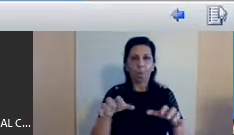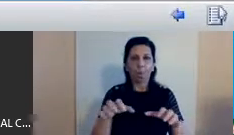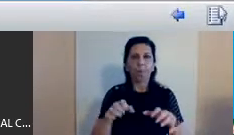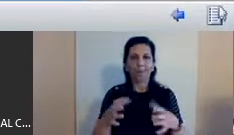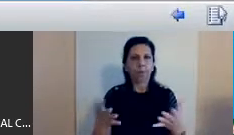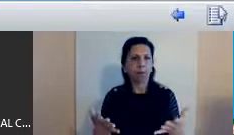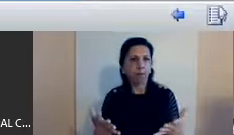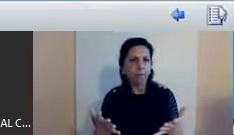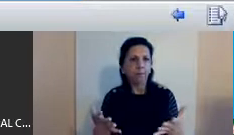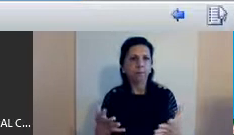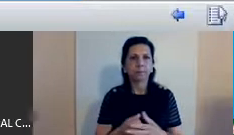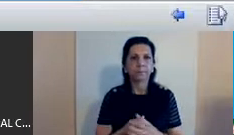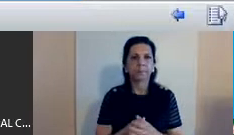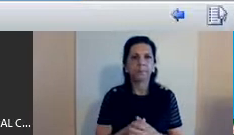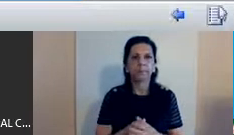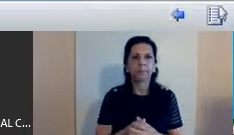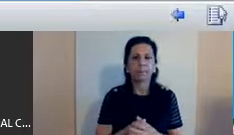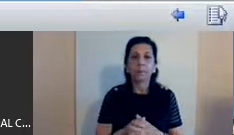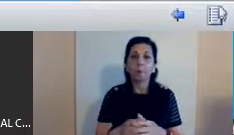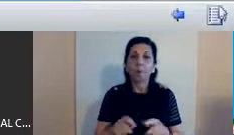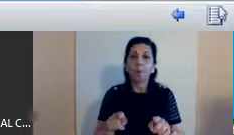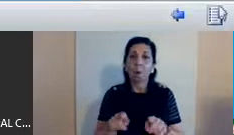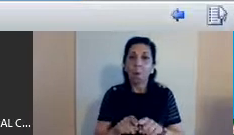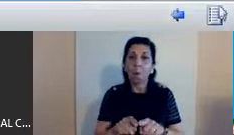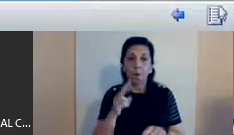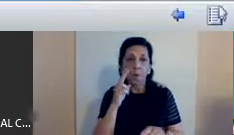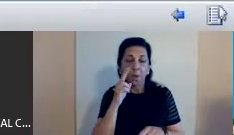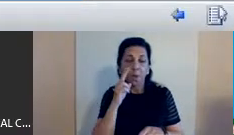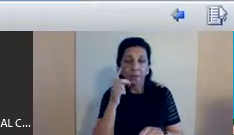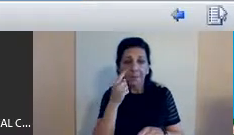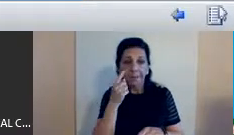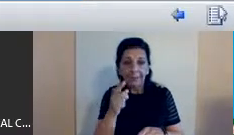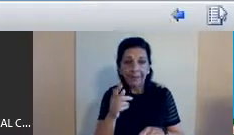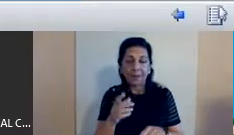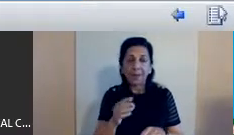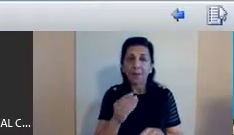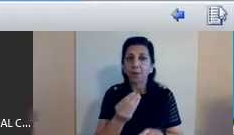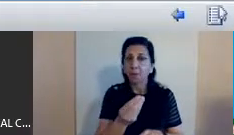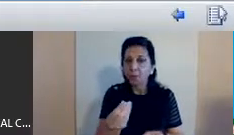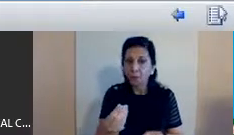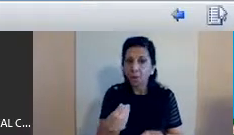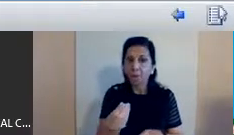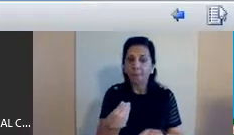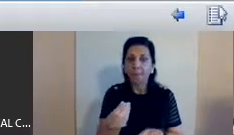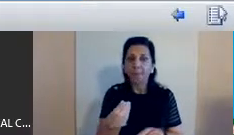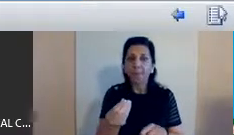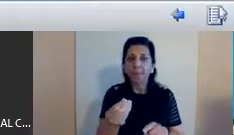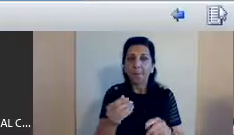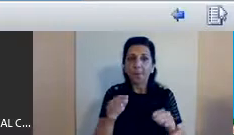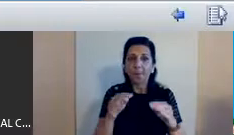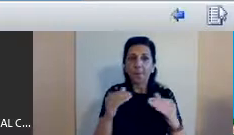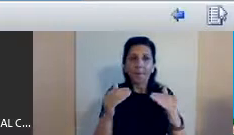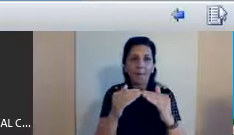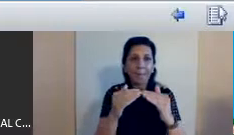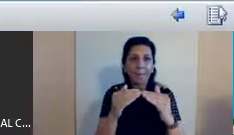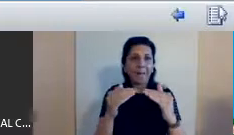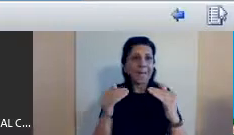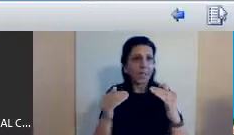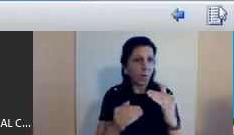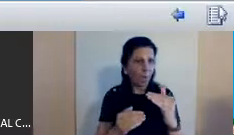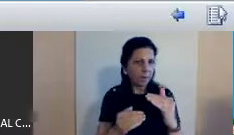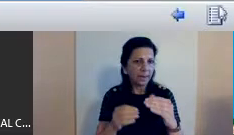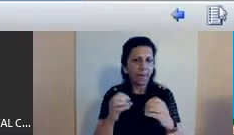also, we've seen some inequalities come through in terms of staff. I mentioned earlier the BAME community,